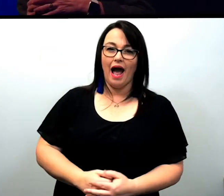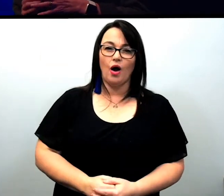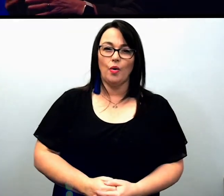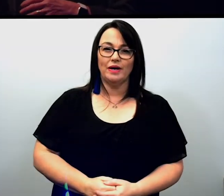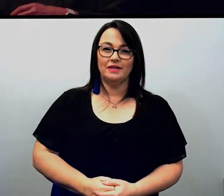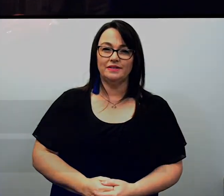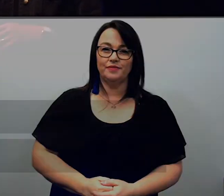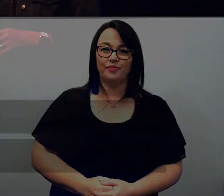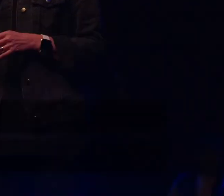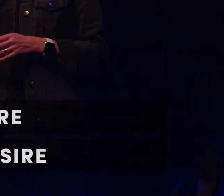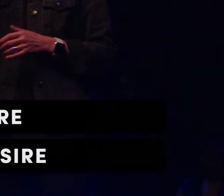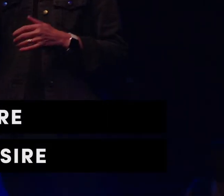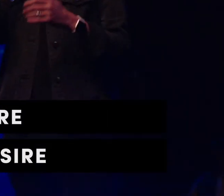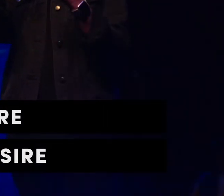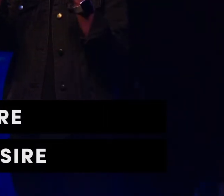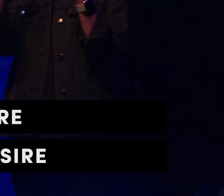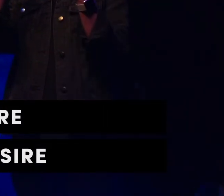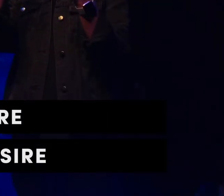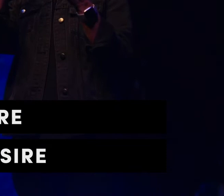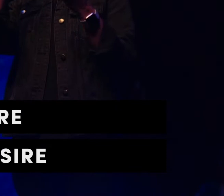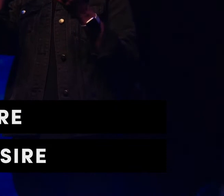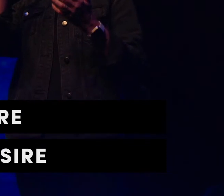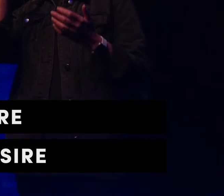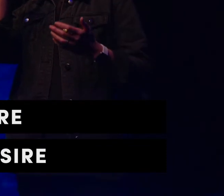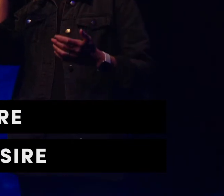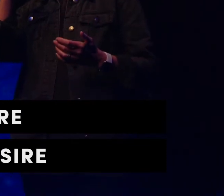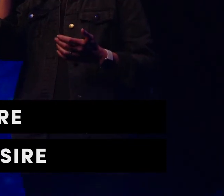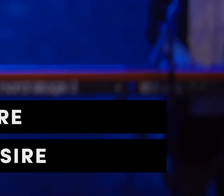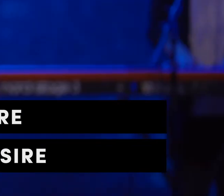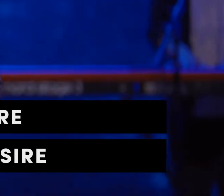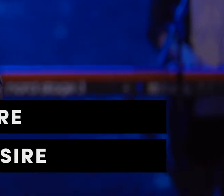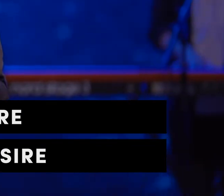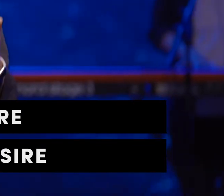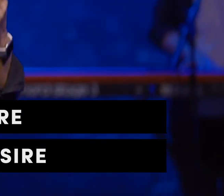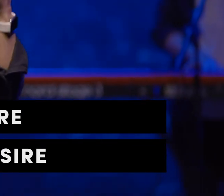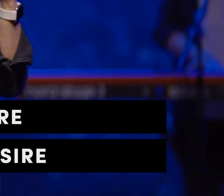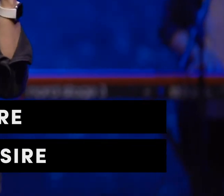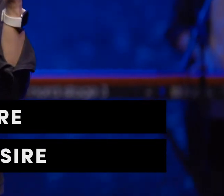There is a holy fire.